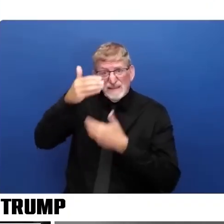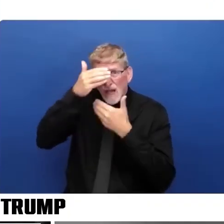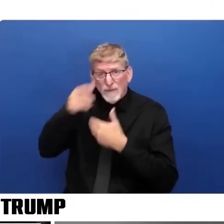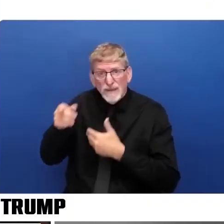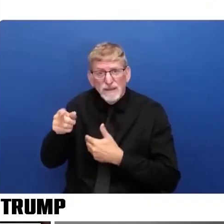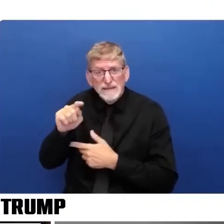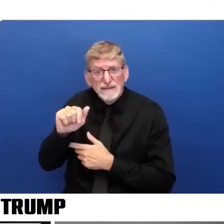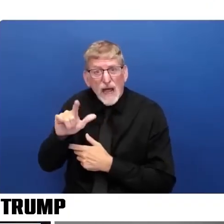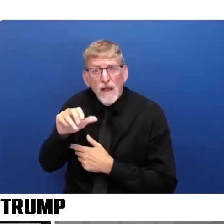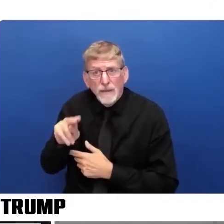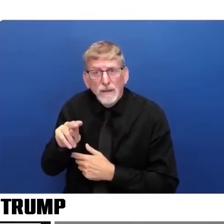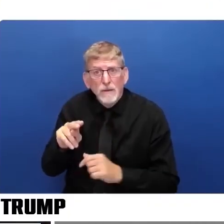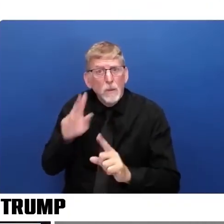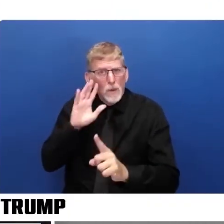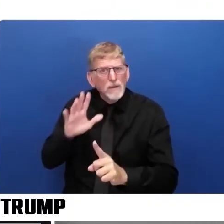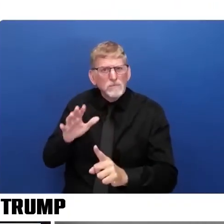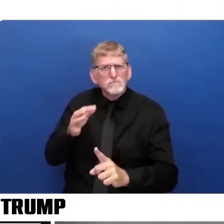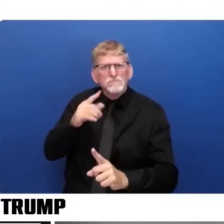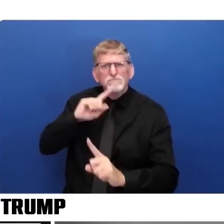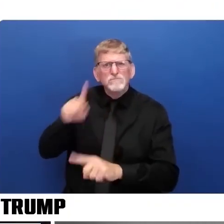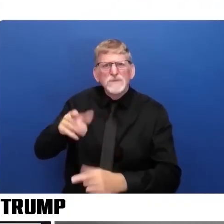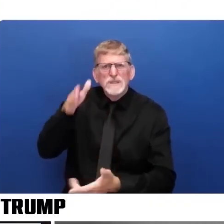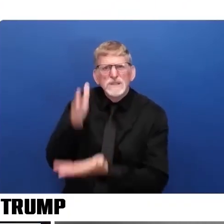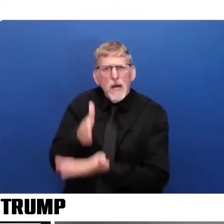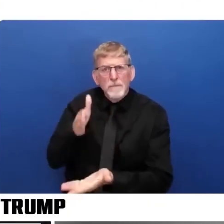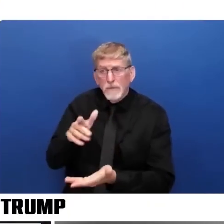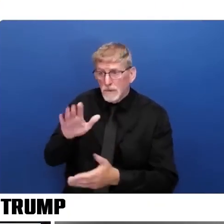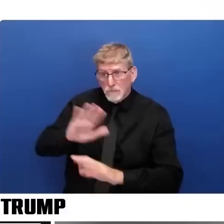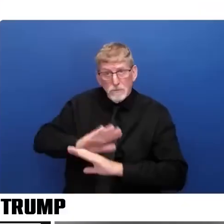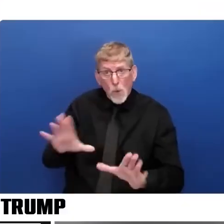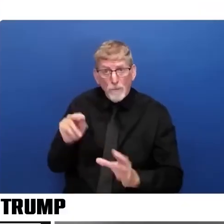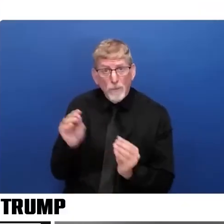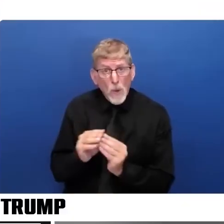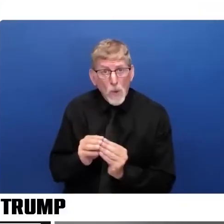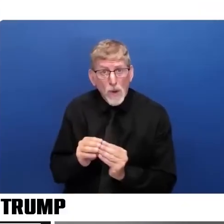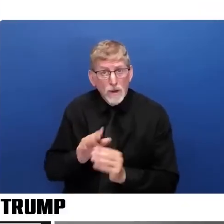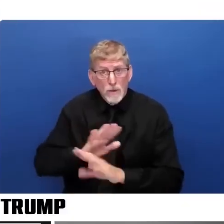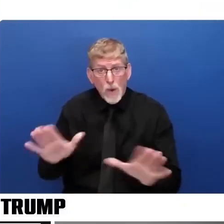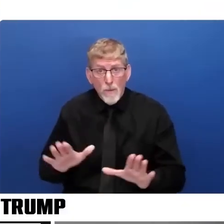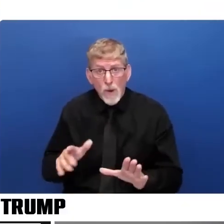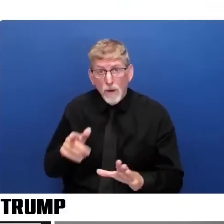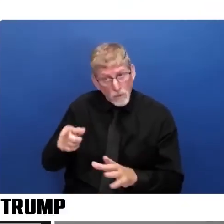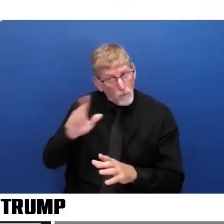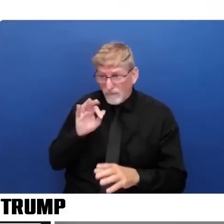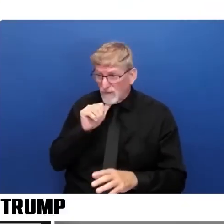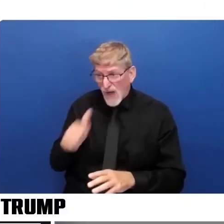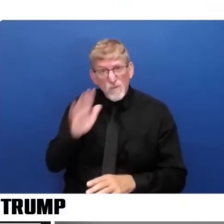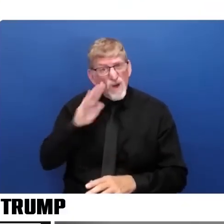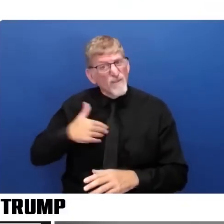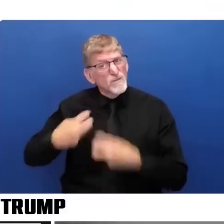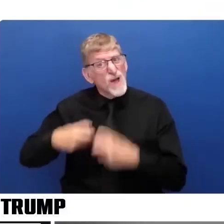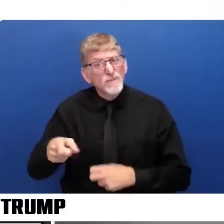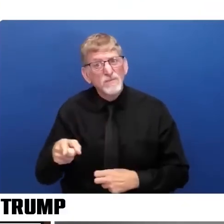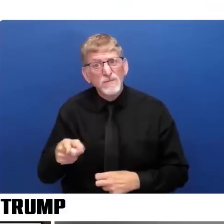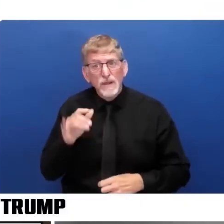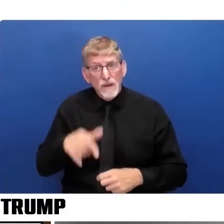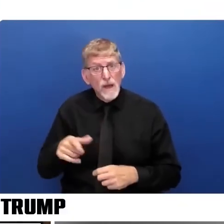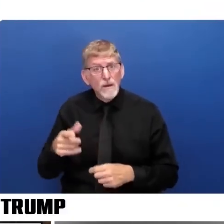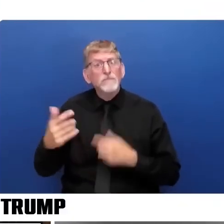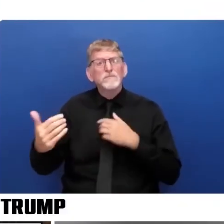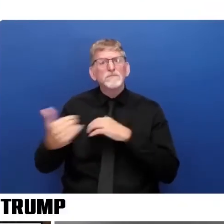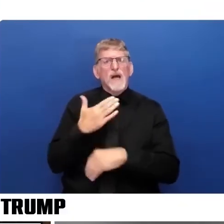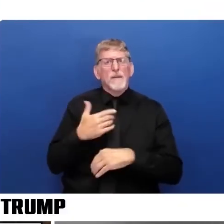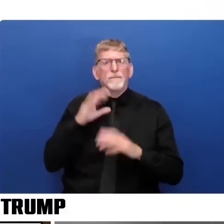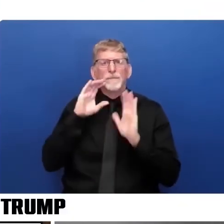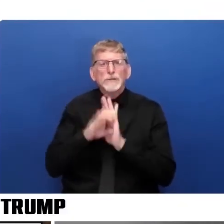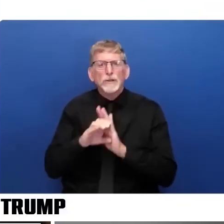you're going to have problems. And he said, why do you send me a picture of my house? I said, you're going to have to figure that out, Abdul. And for 18 months, we